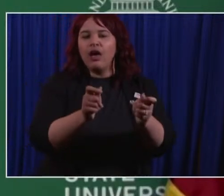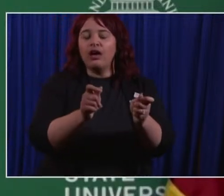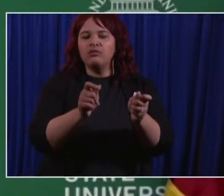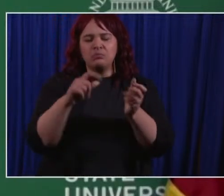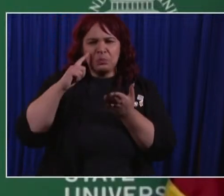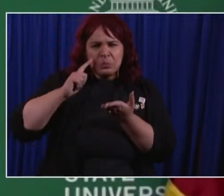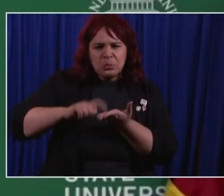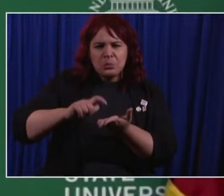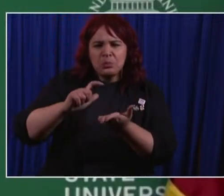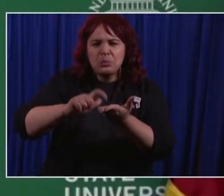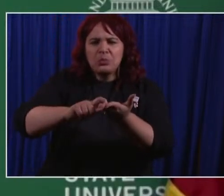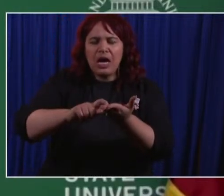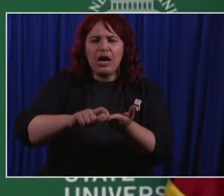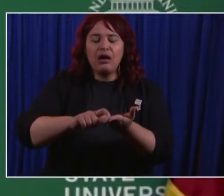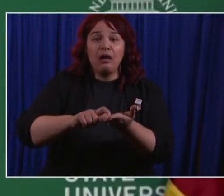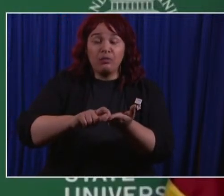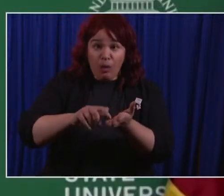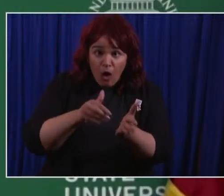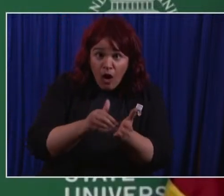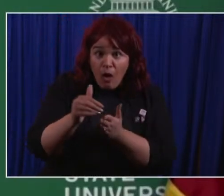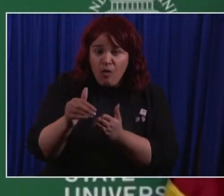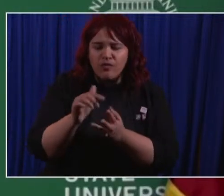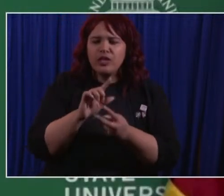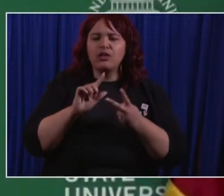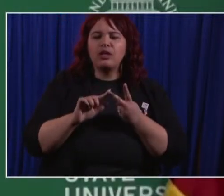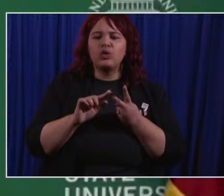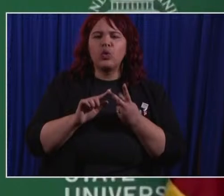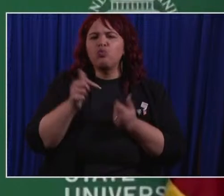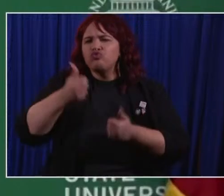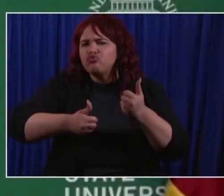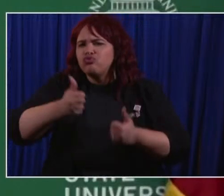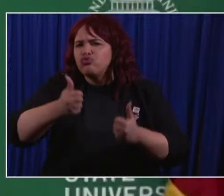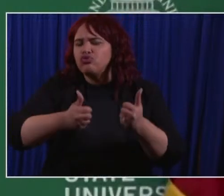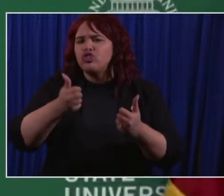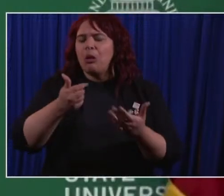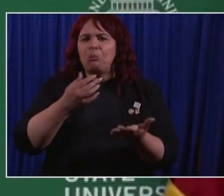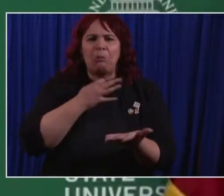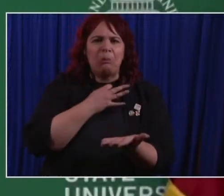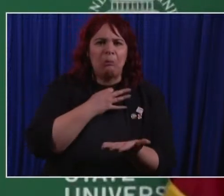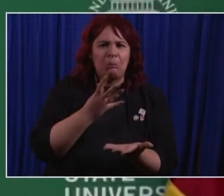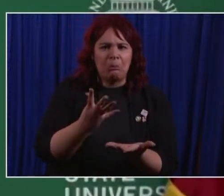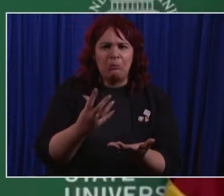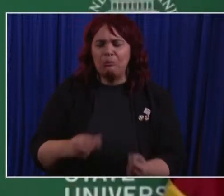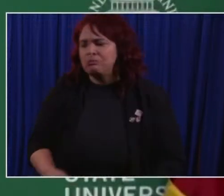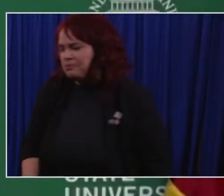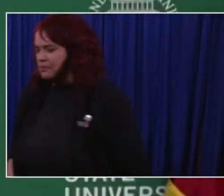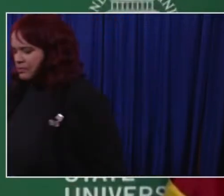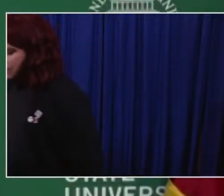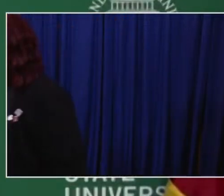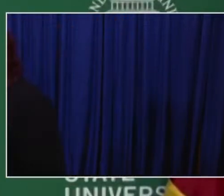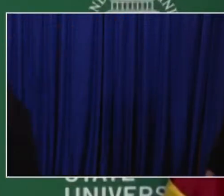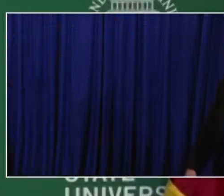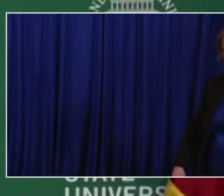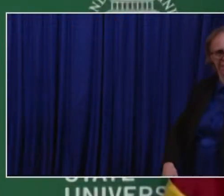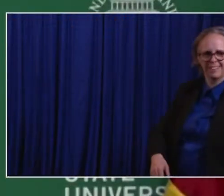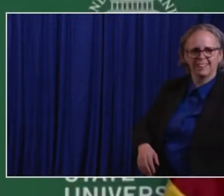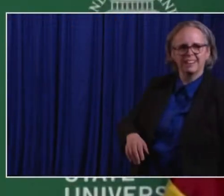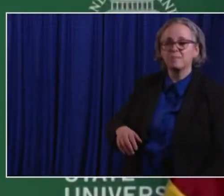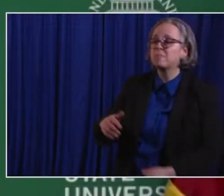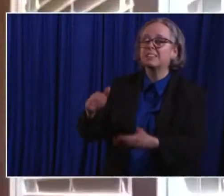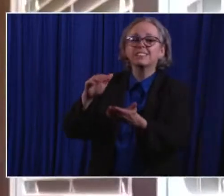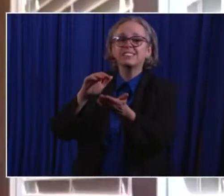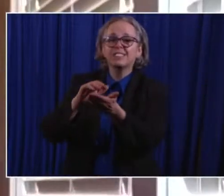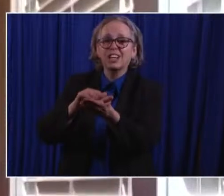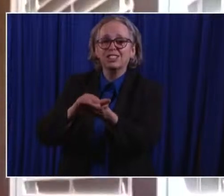like, what kinds of variants are being detected? That kind of thing. Great. Dr. Vanderhoff, you want to take that? Yes, I'd be happy to.